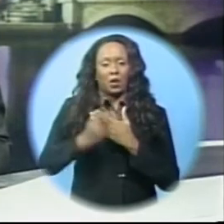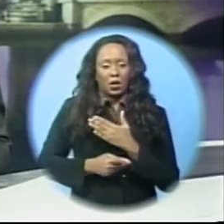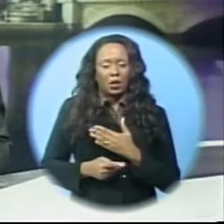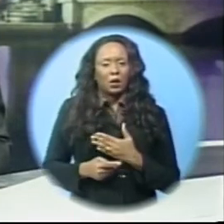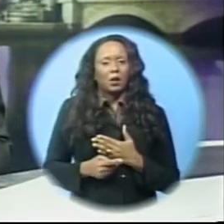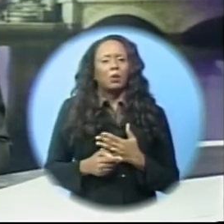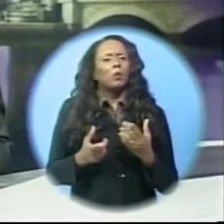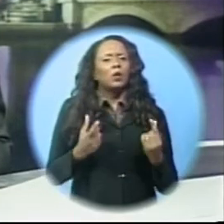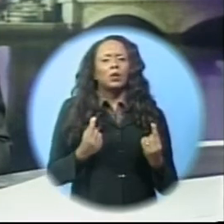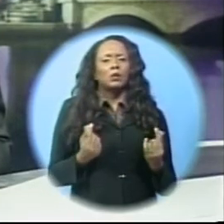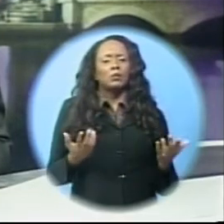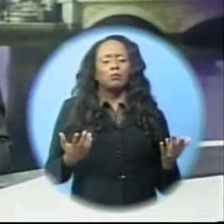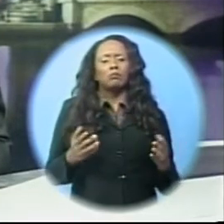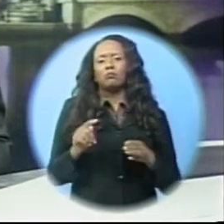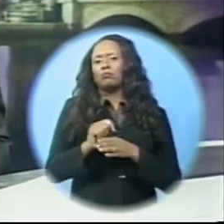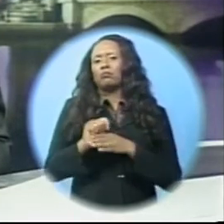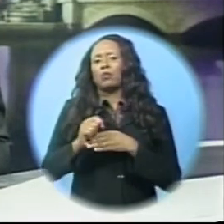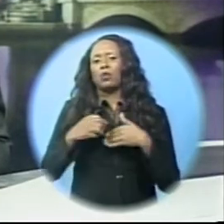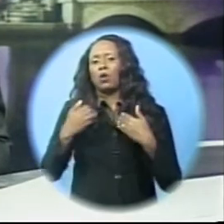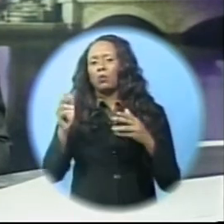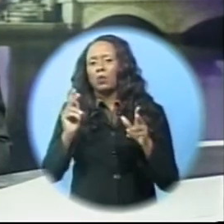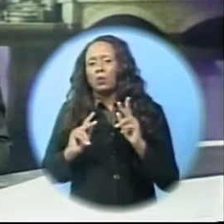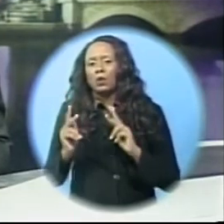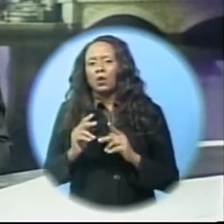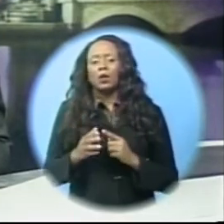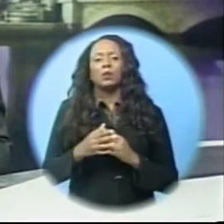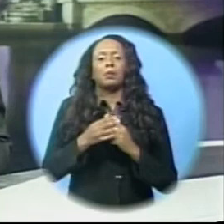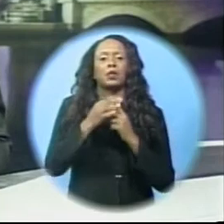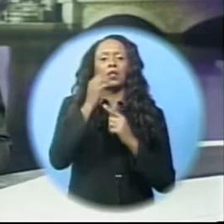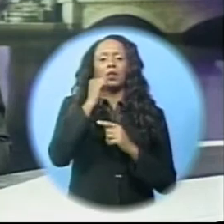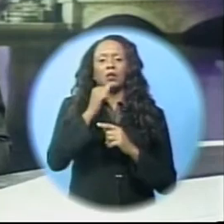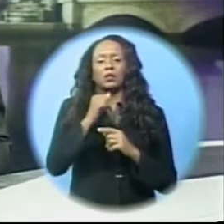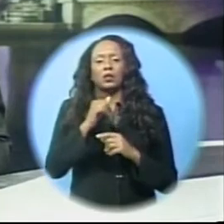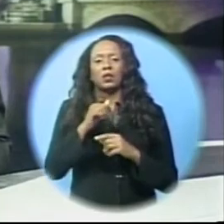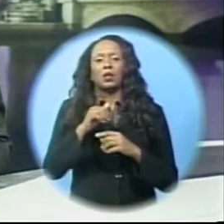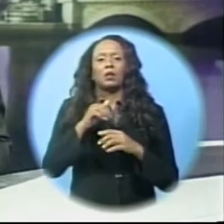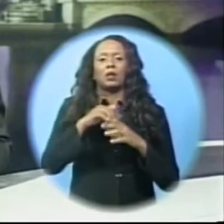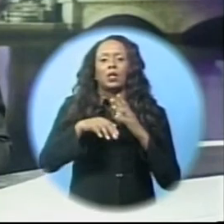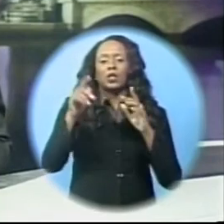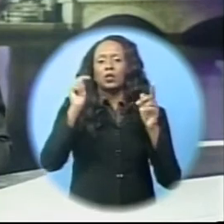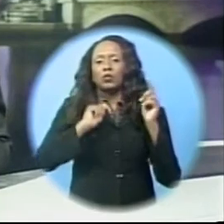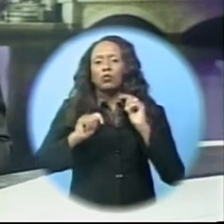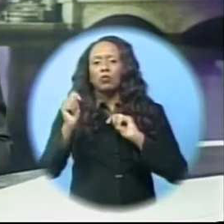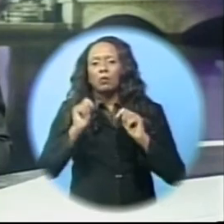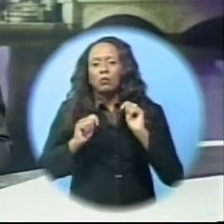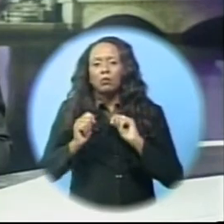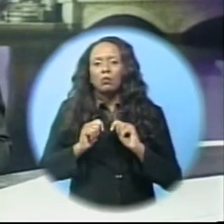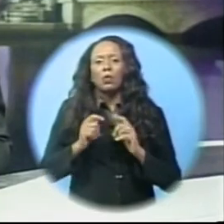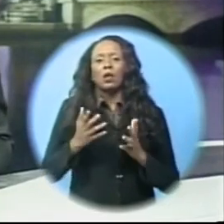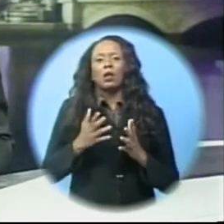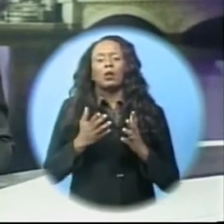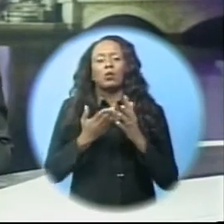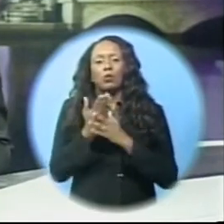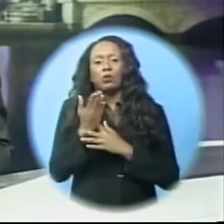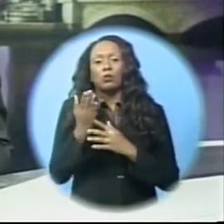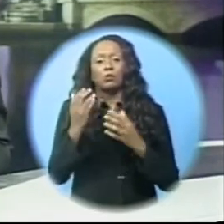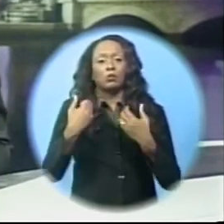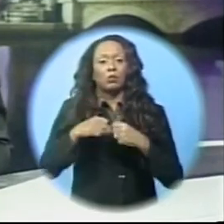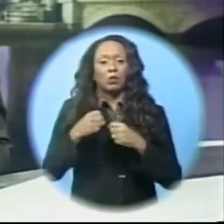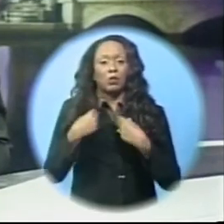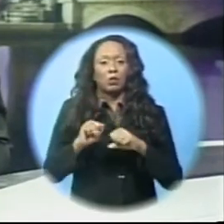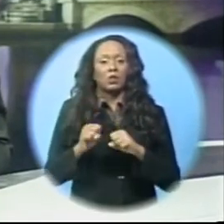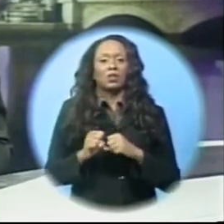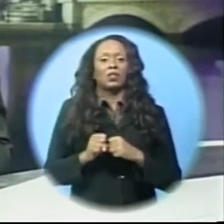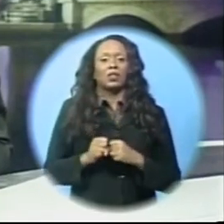young people, particularly juvenile offenders, to develop life skills such as teamwork and communication through sport. The awards